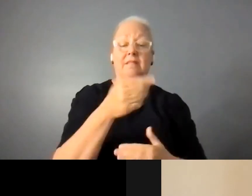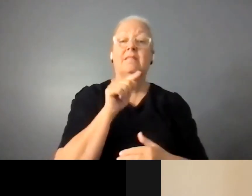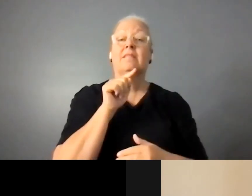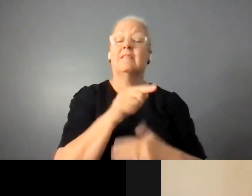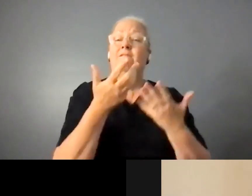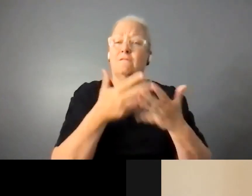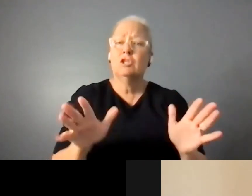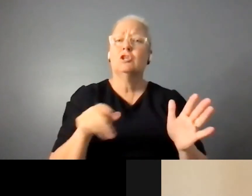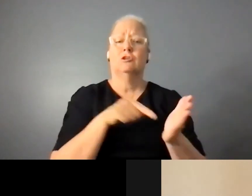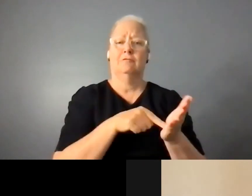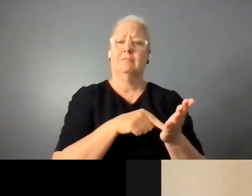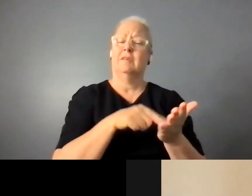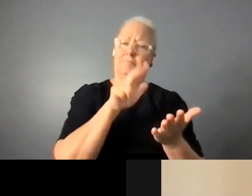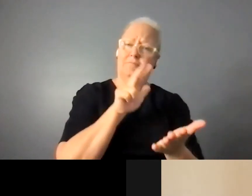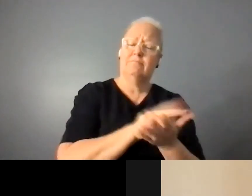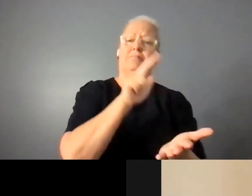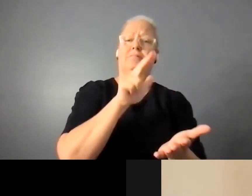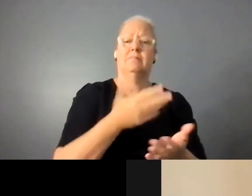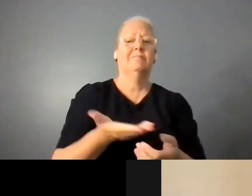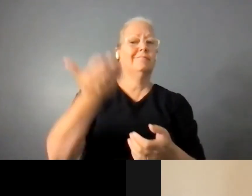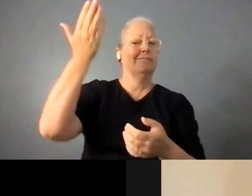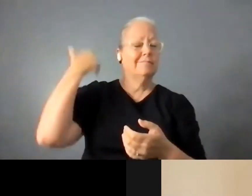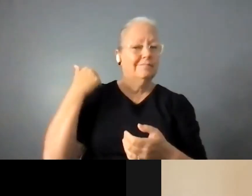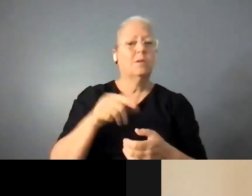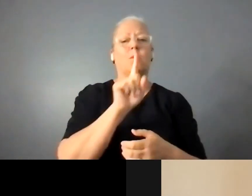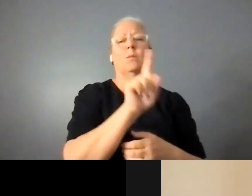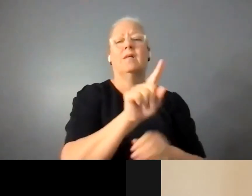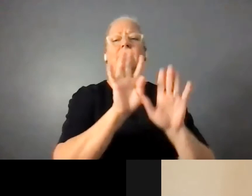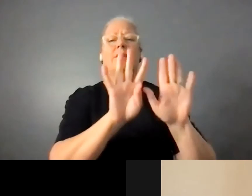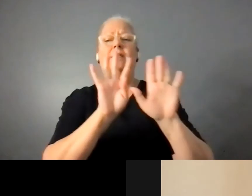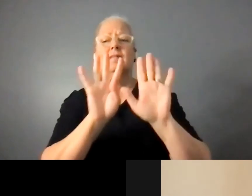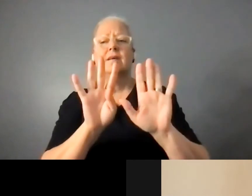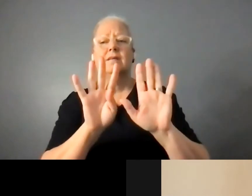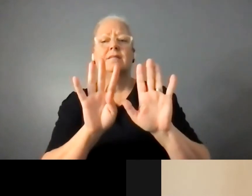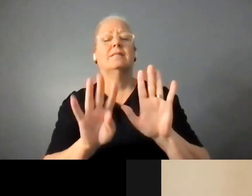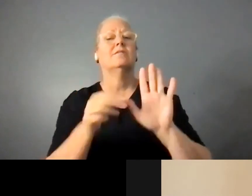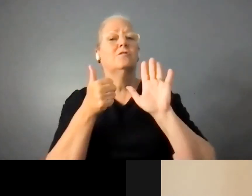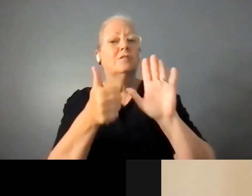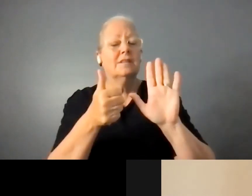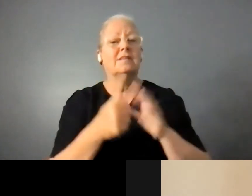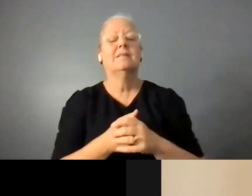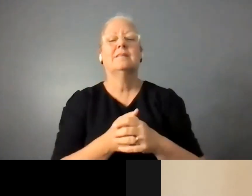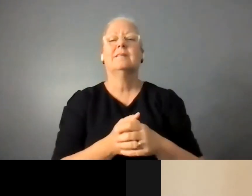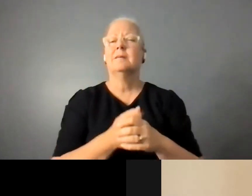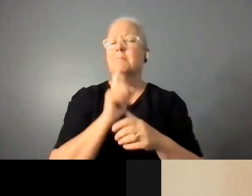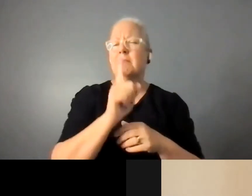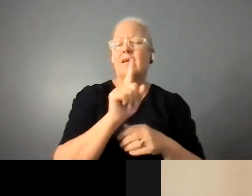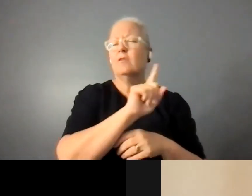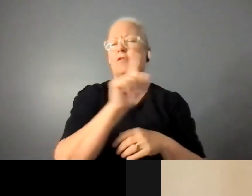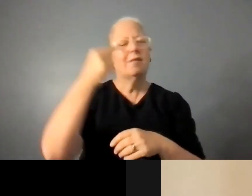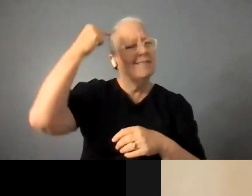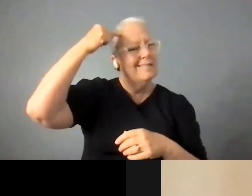needs to be reformed because it doesn't bear in mind human rights. So the initiatives, those